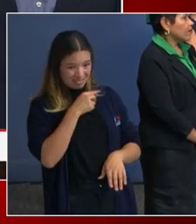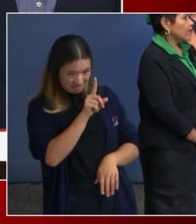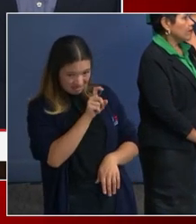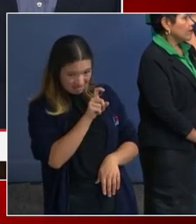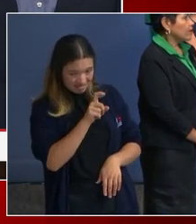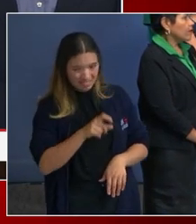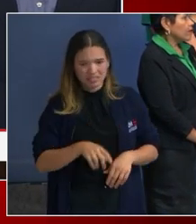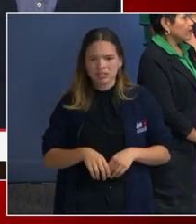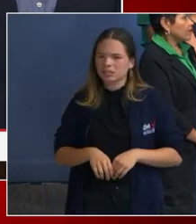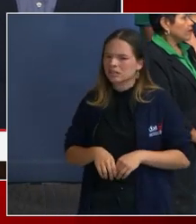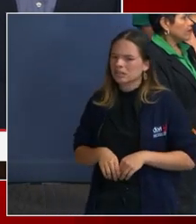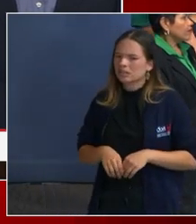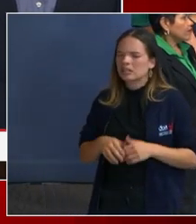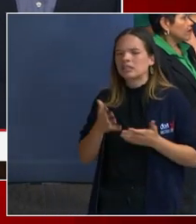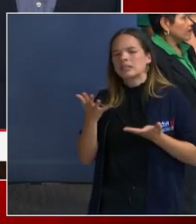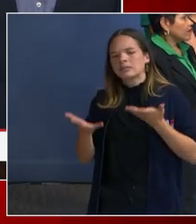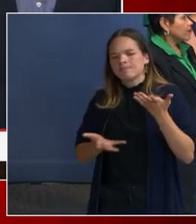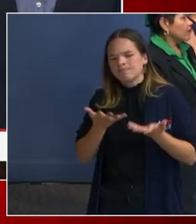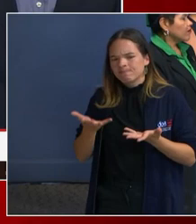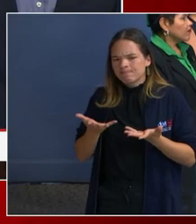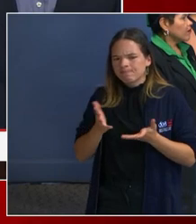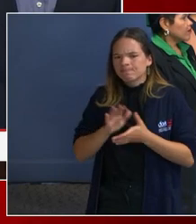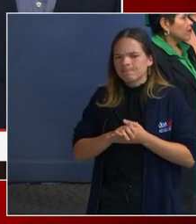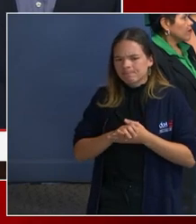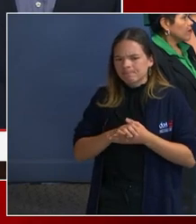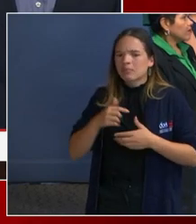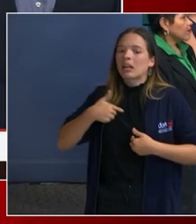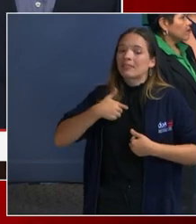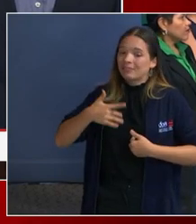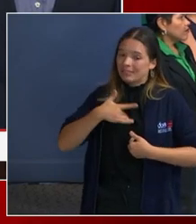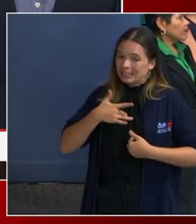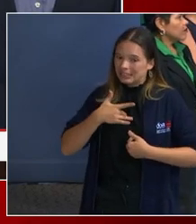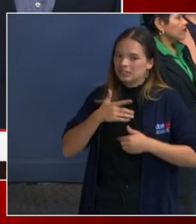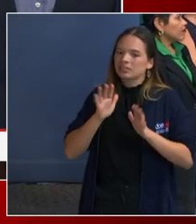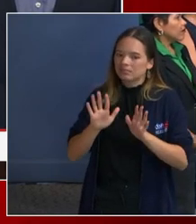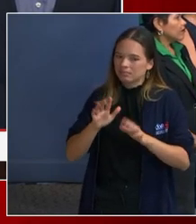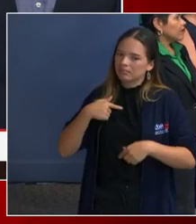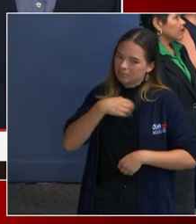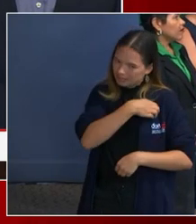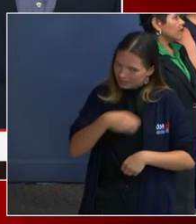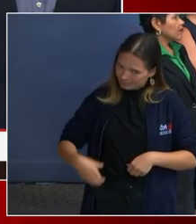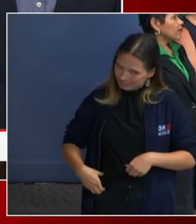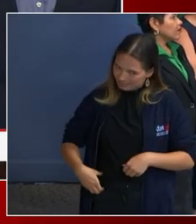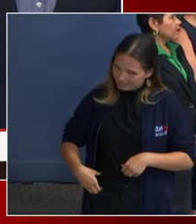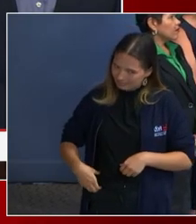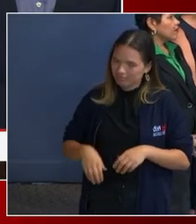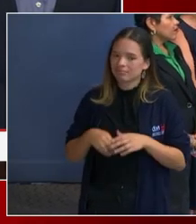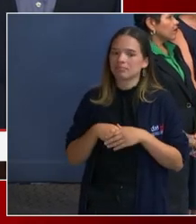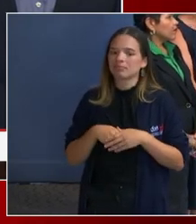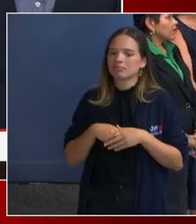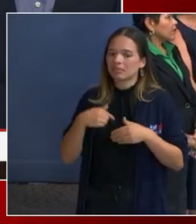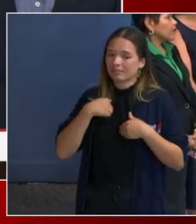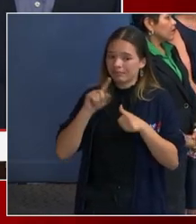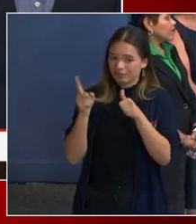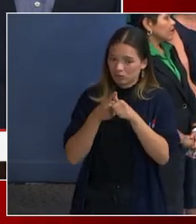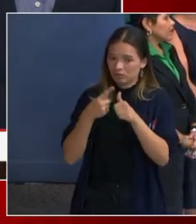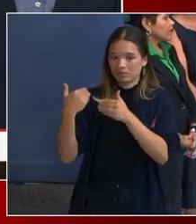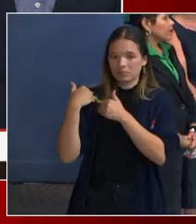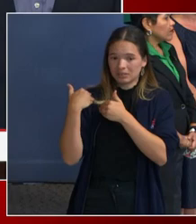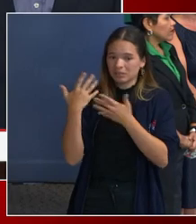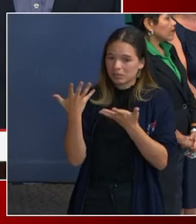No, what I feel is, listen, I'm a mayor, and I have the first responsibility to make sure that this